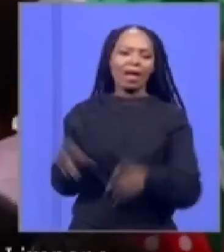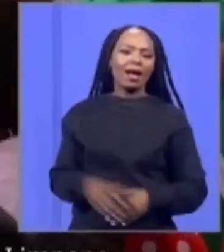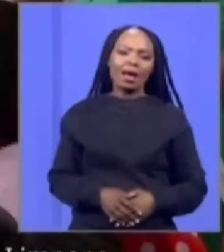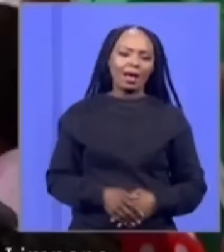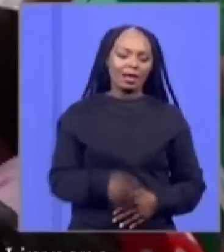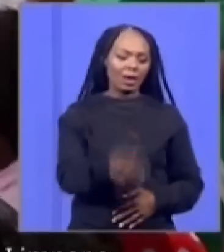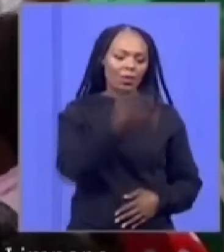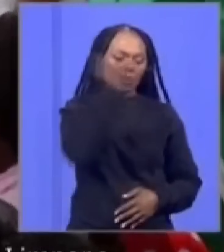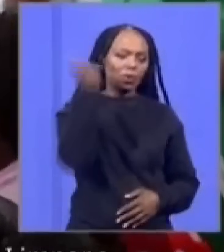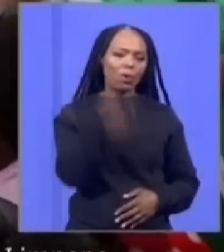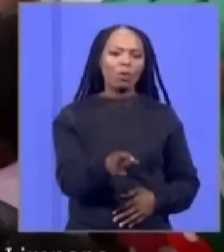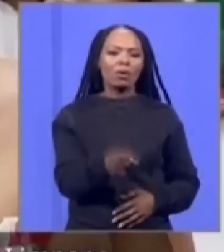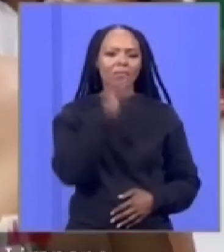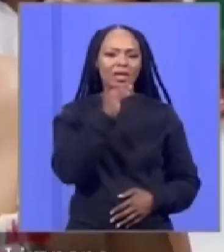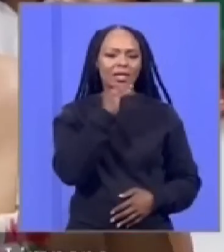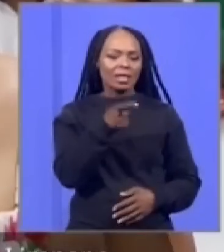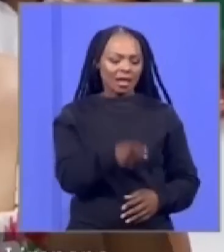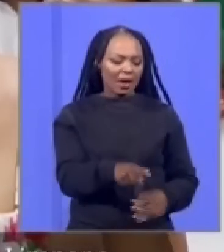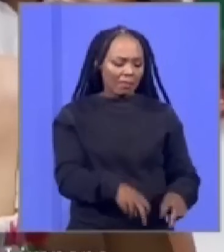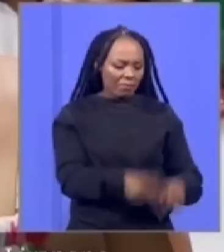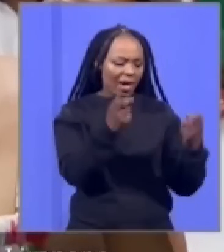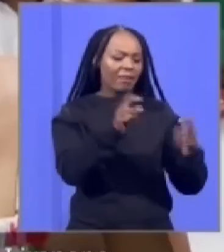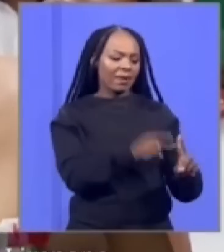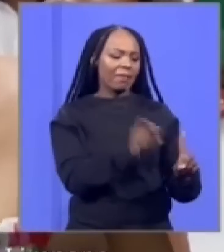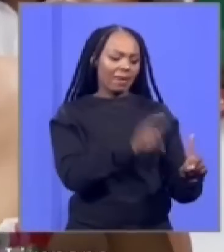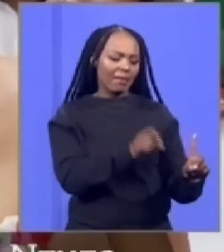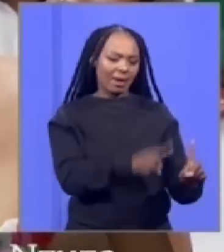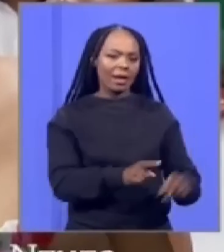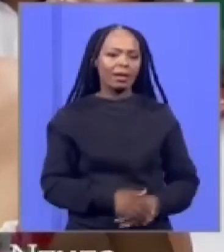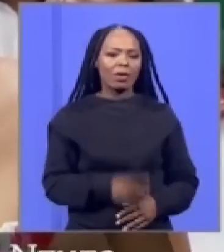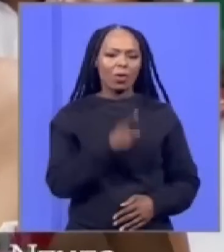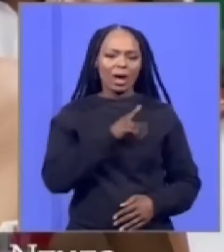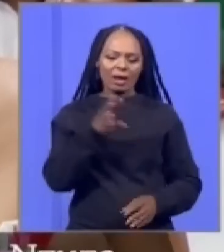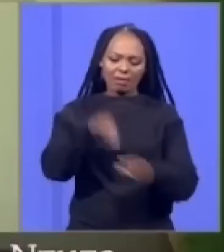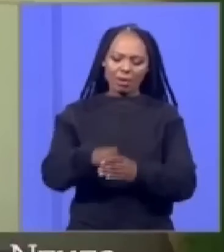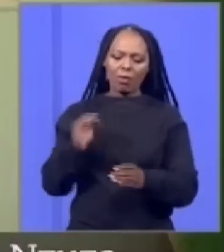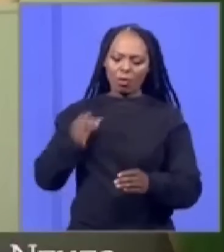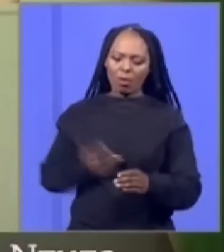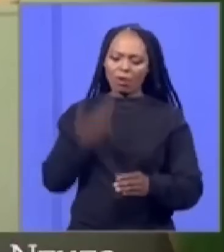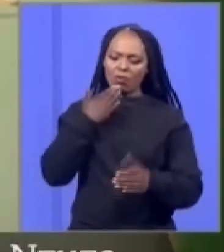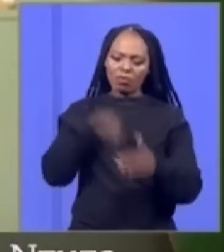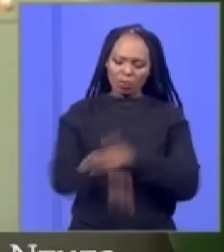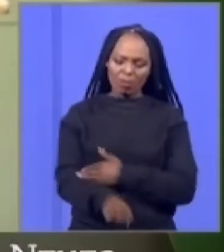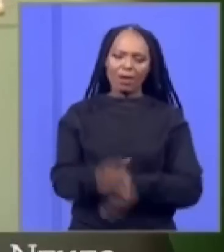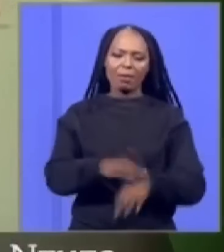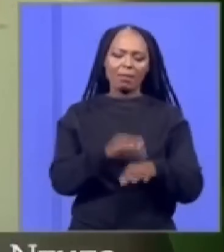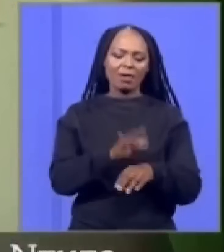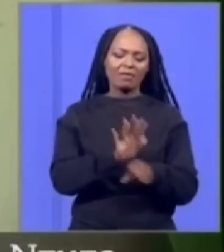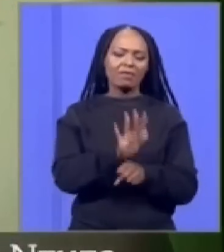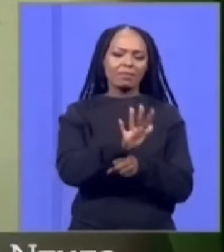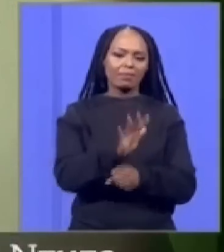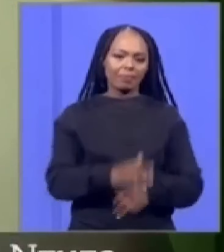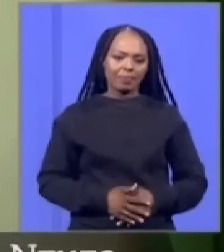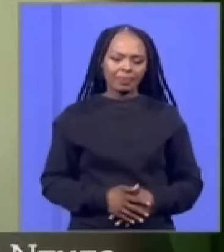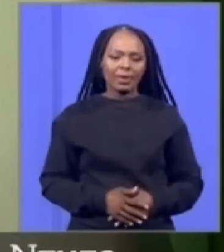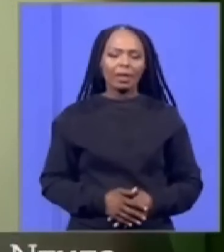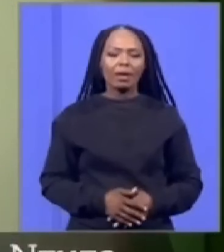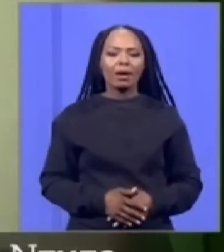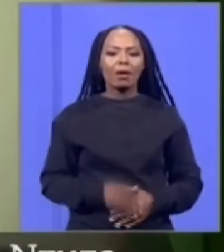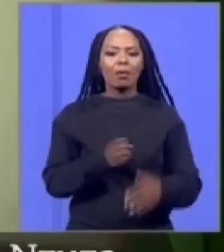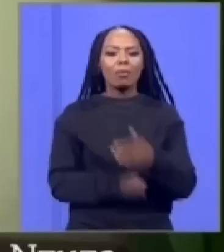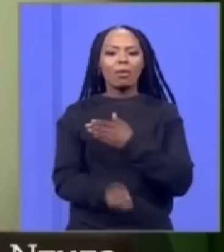It's pure statutory rape. Now, there you need to get the law enforcement agents. Mpumalanga teng bomme ba batjha ba boletse hore ba